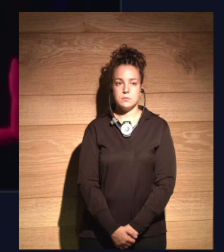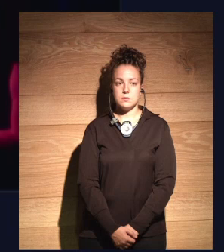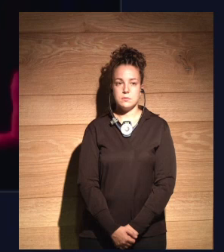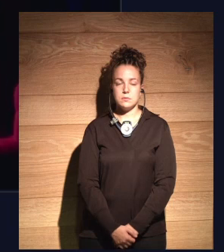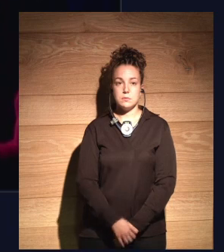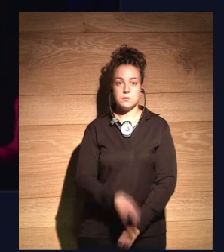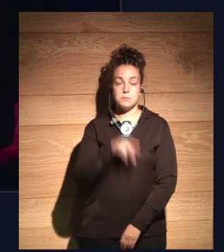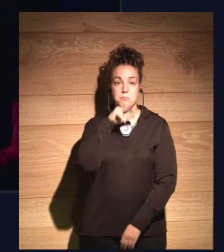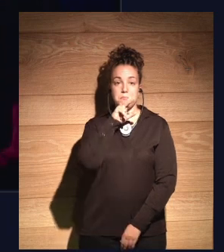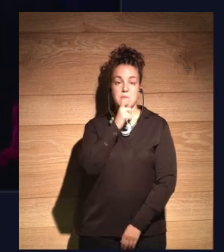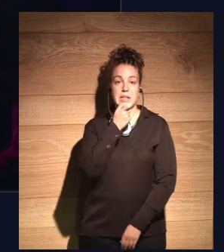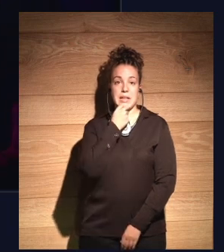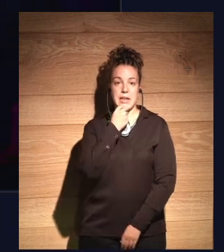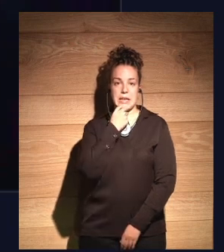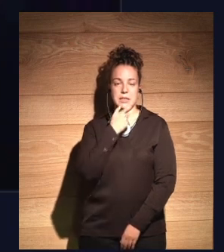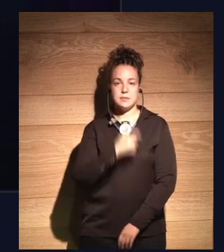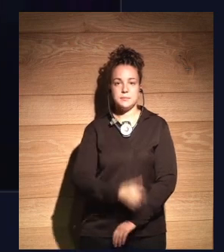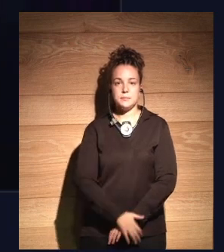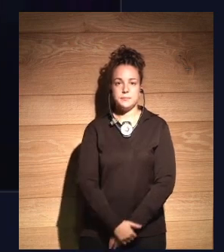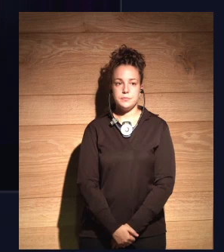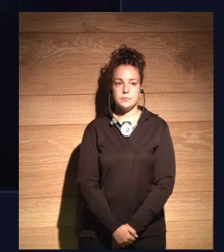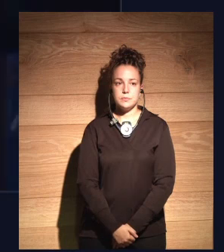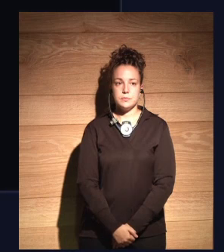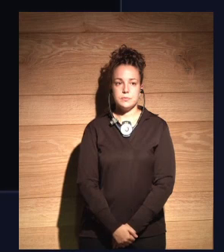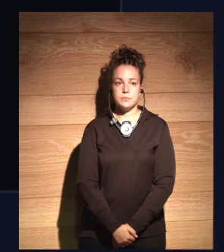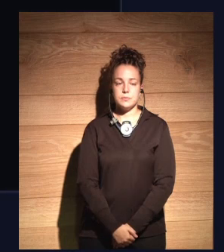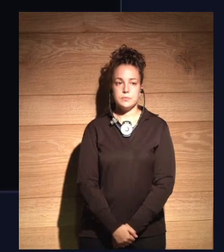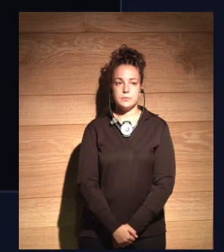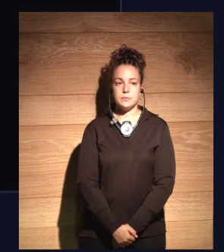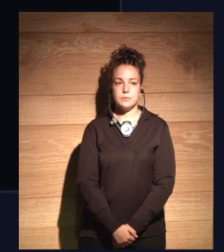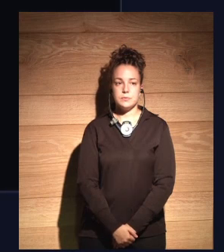What could be worse than being you right at this moment?